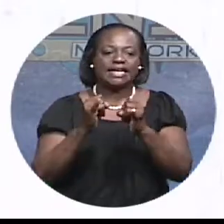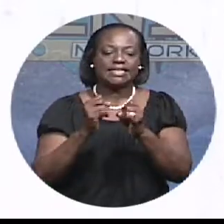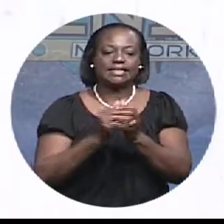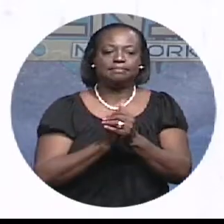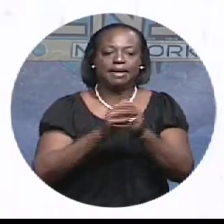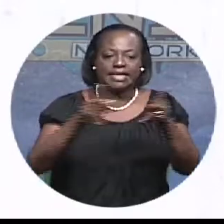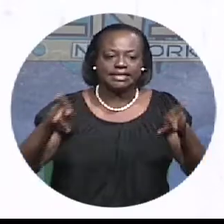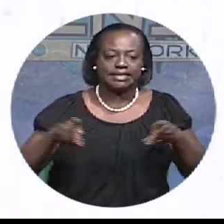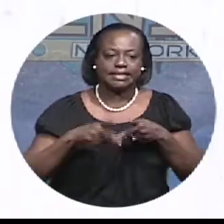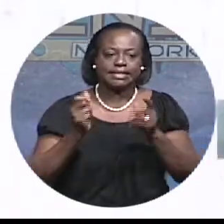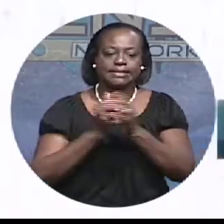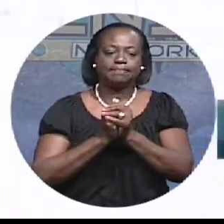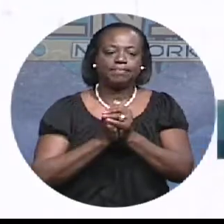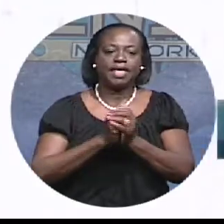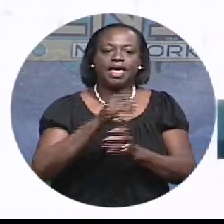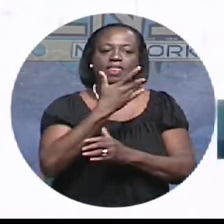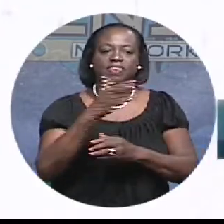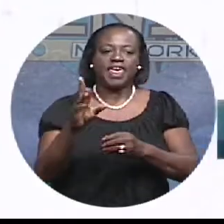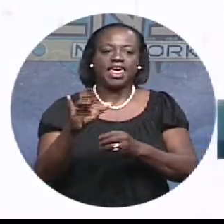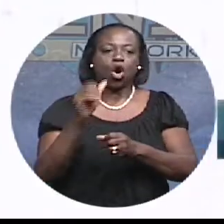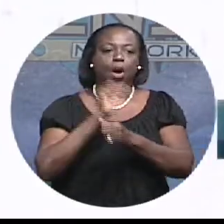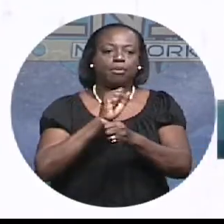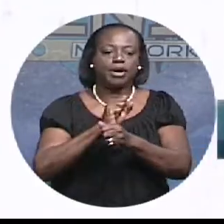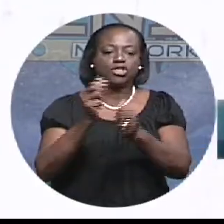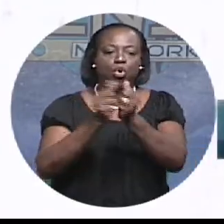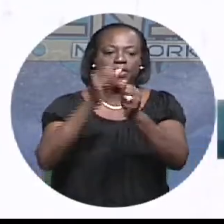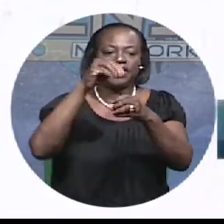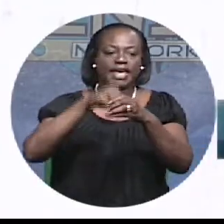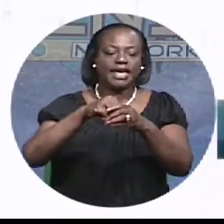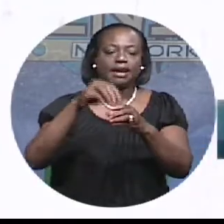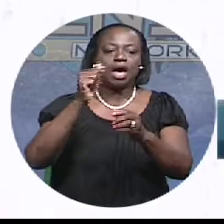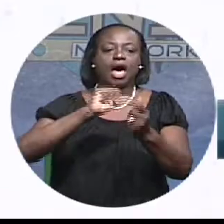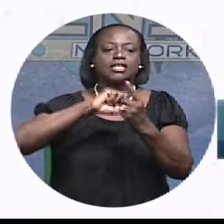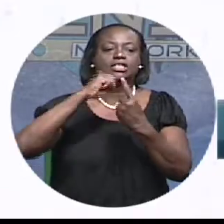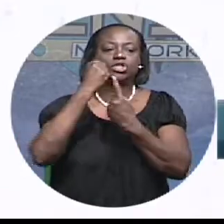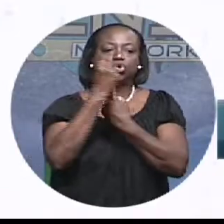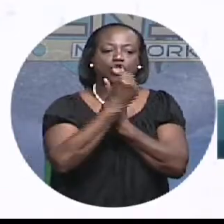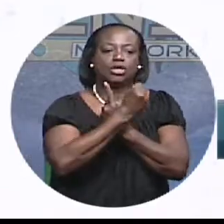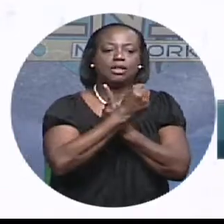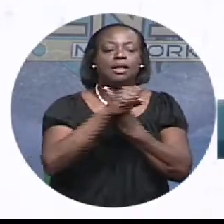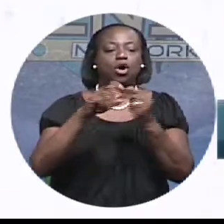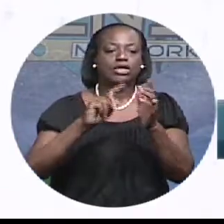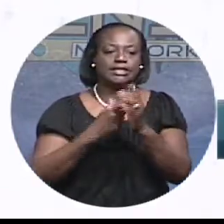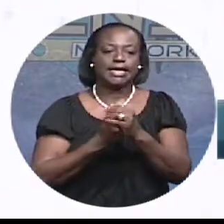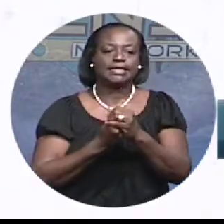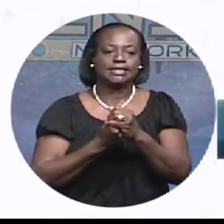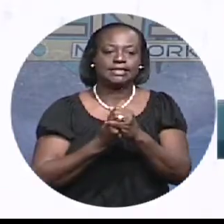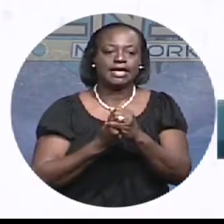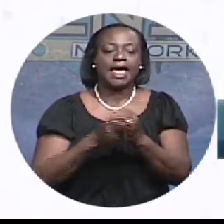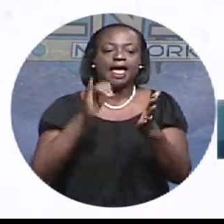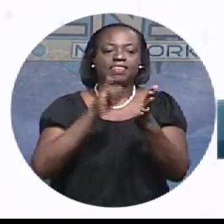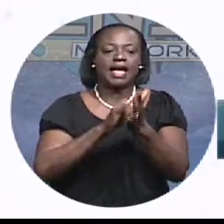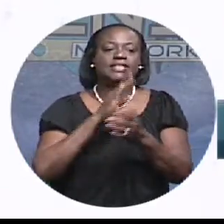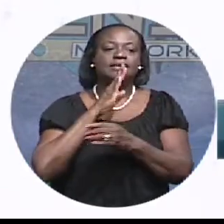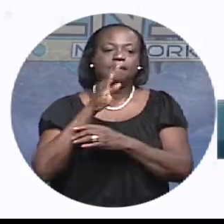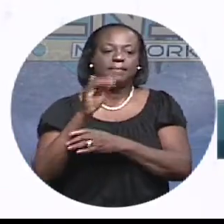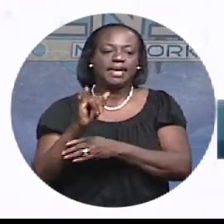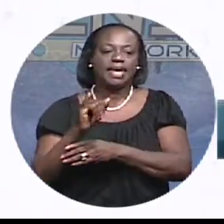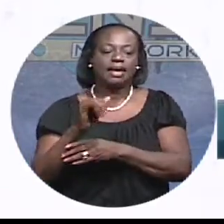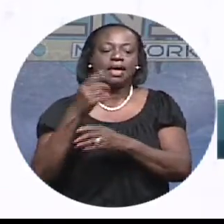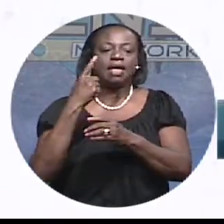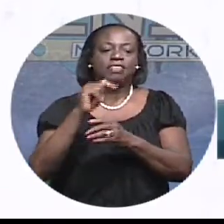entities. They operate within a social context, and that being